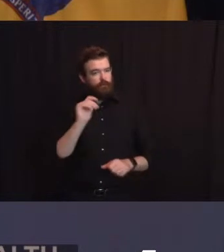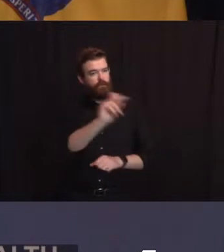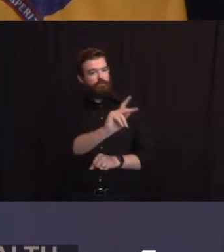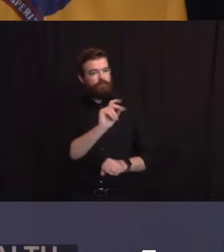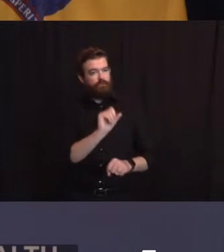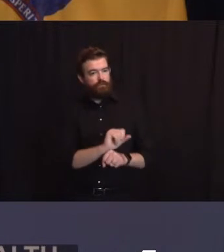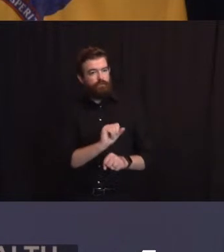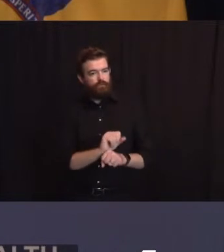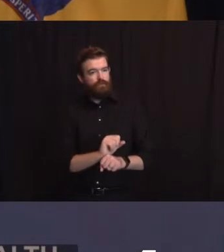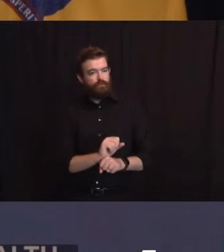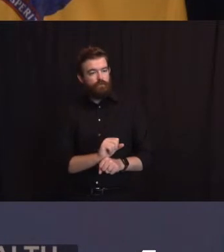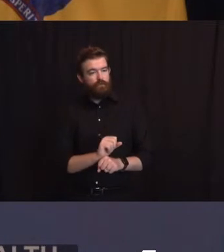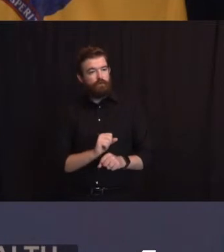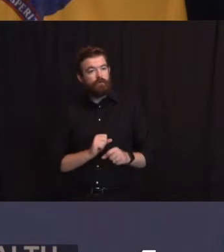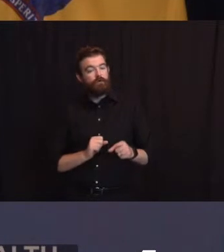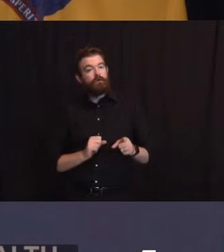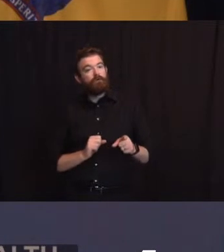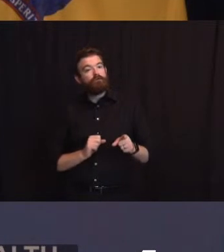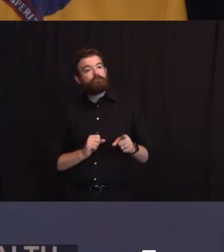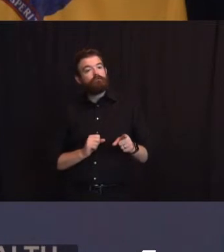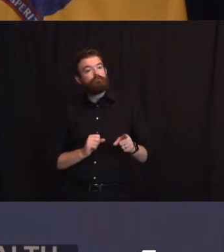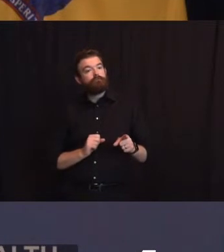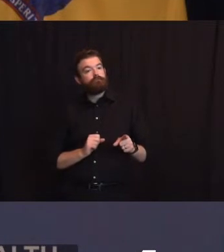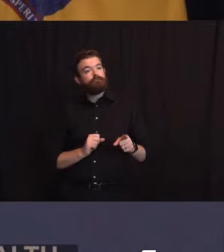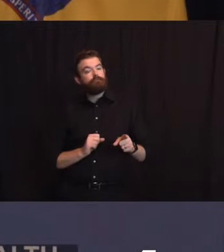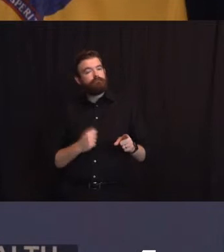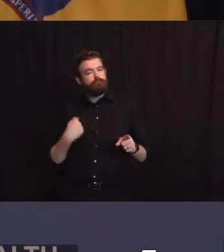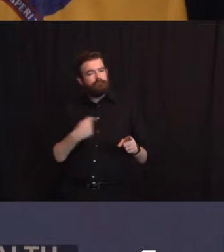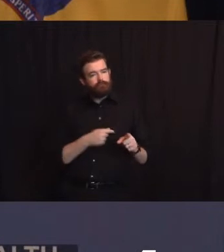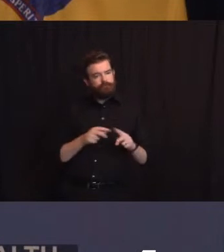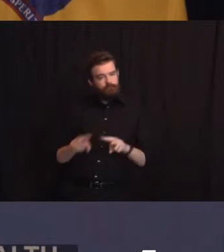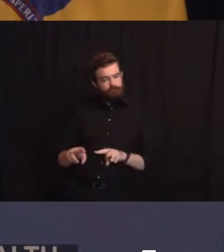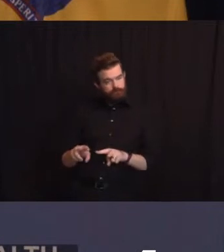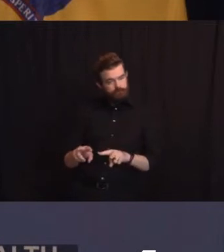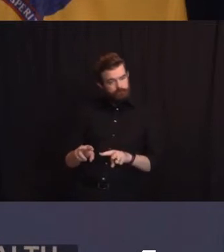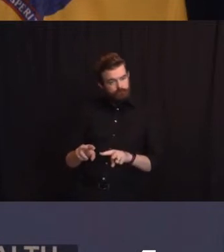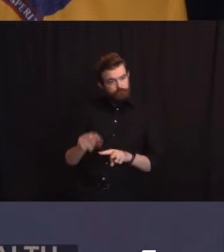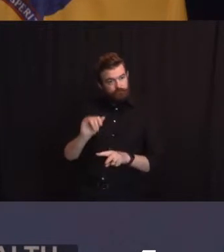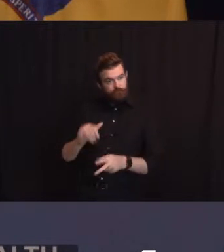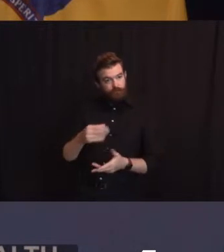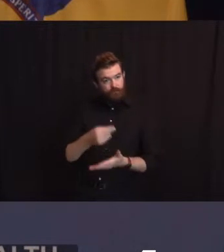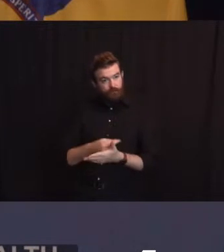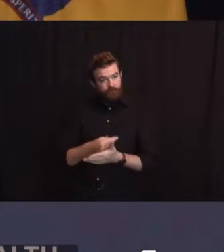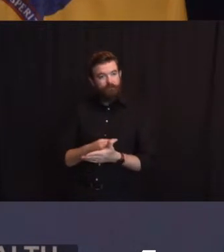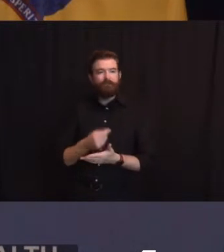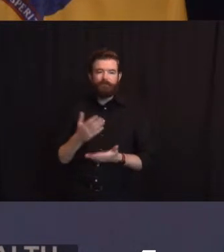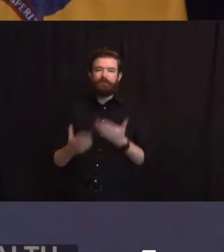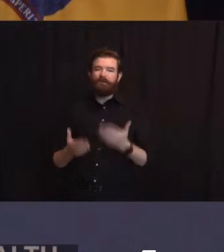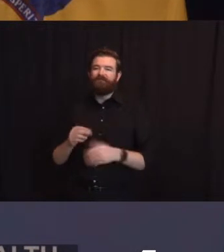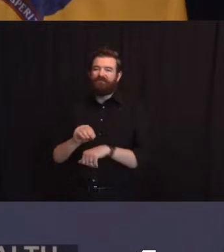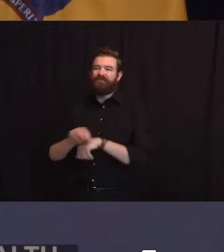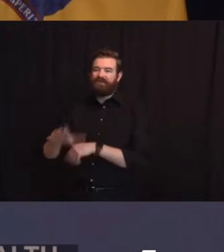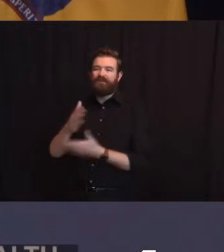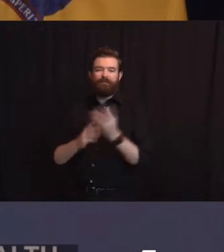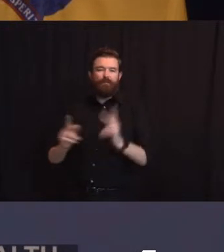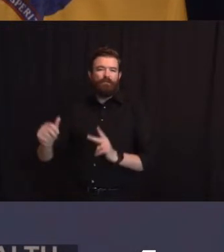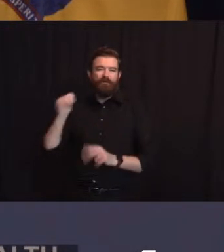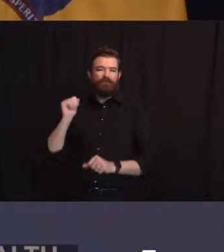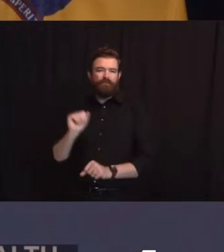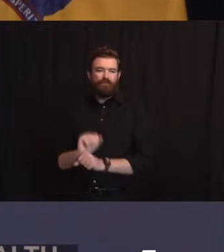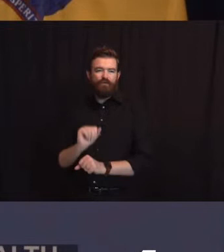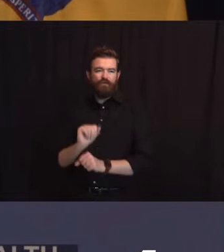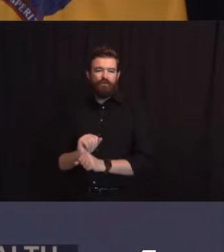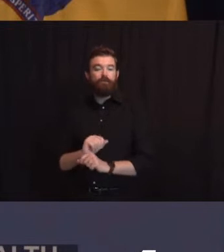seen and our team has seen, it is a contributing factor potentially, but I think there's a general consensus as well